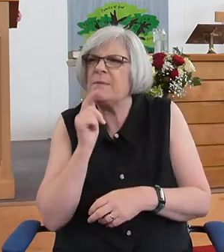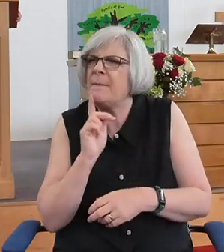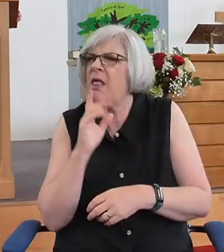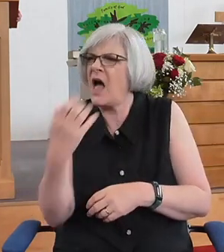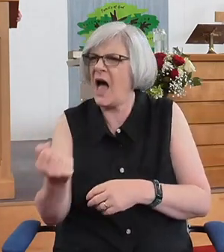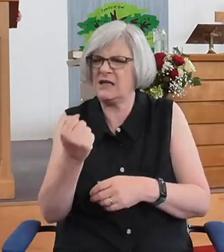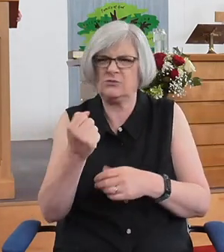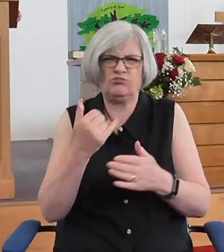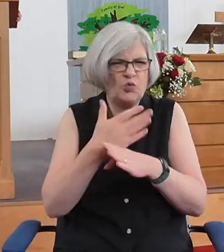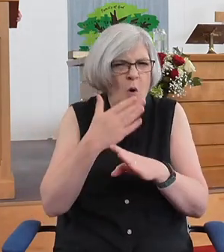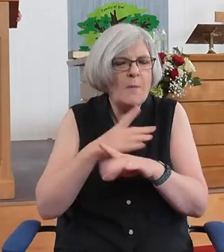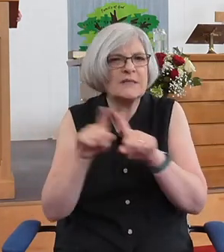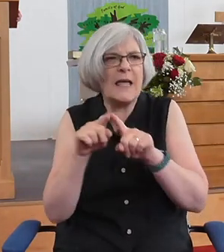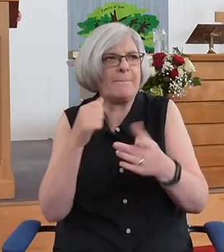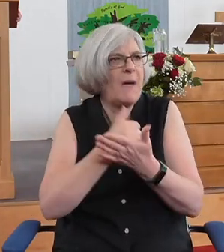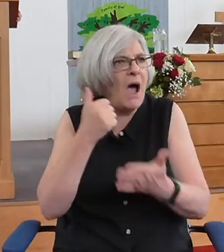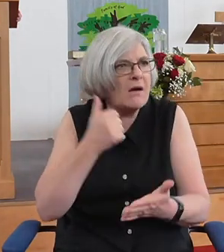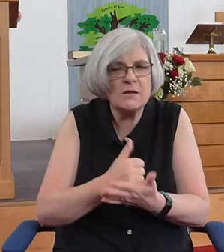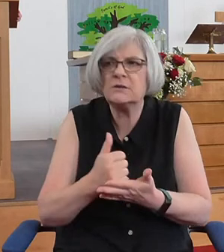things like that.